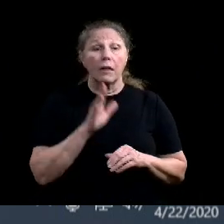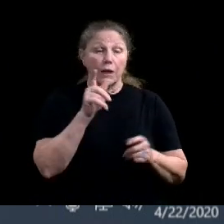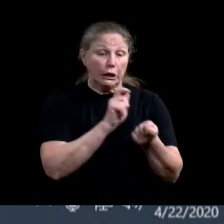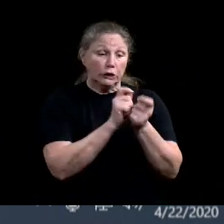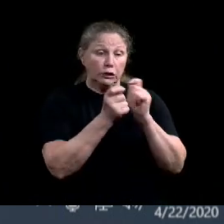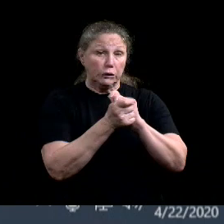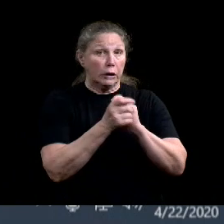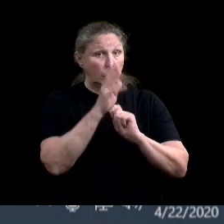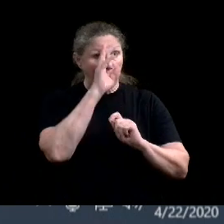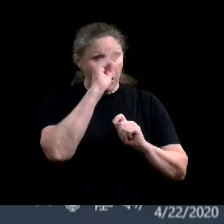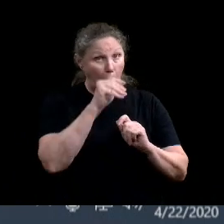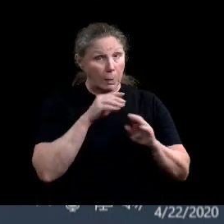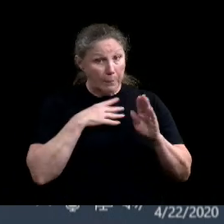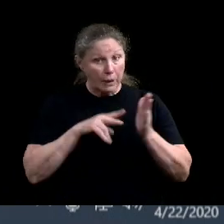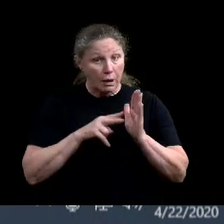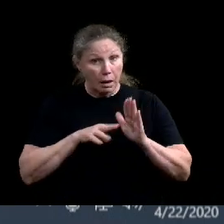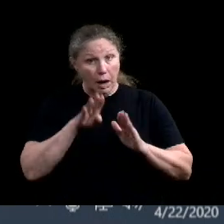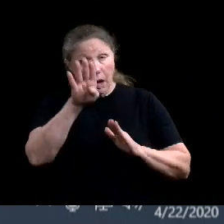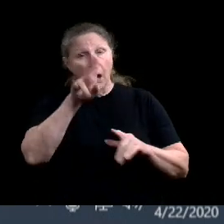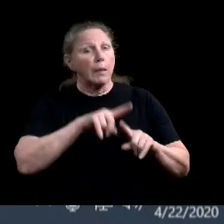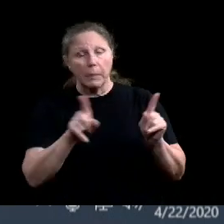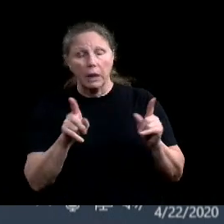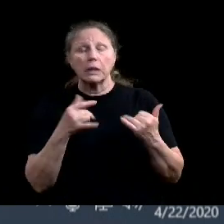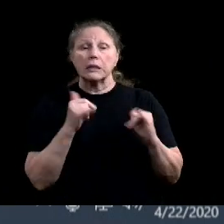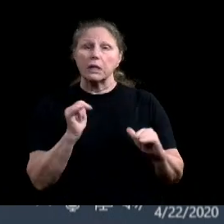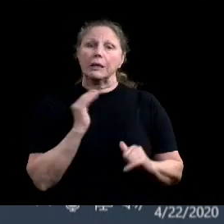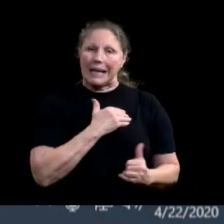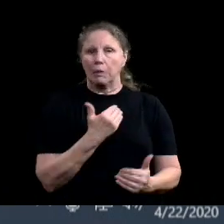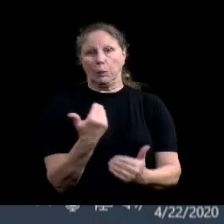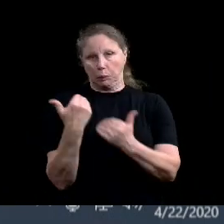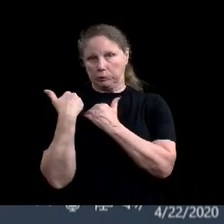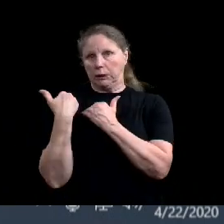sure it works properly. We have